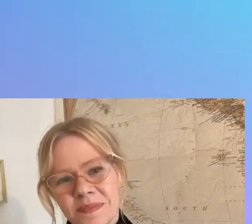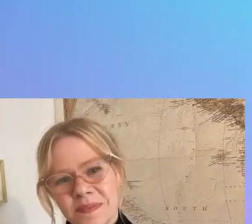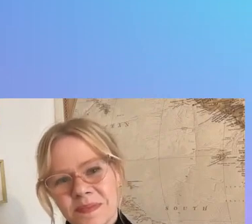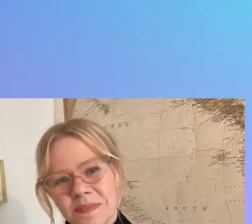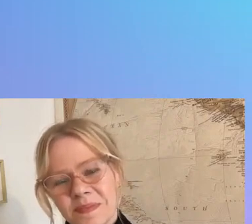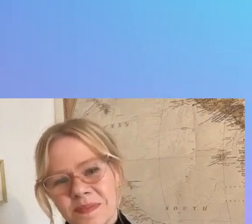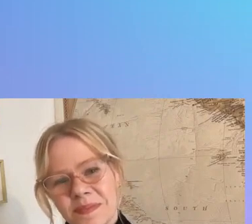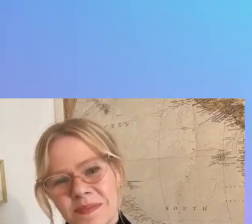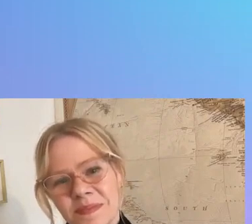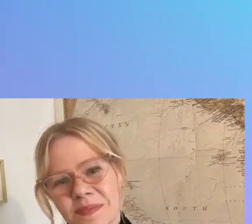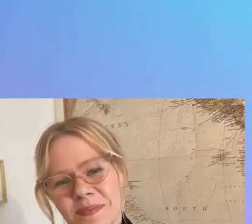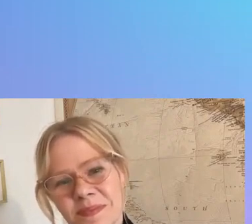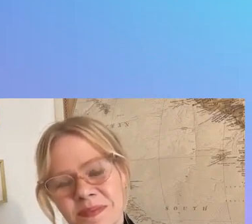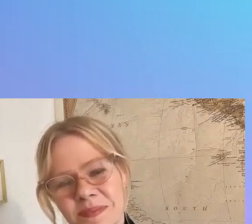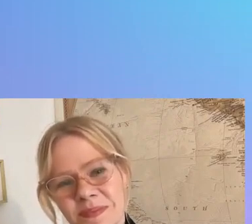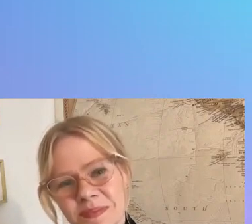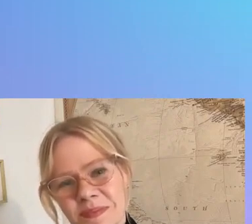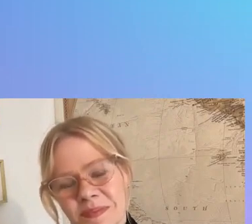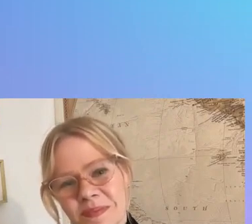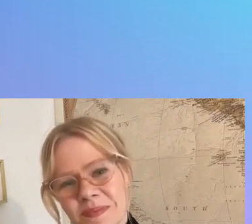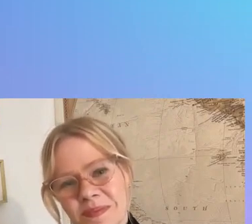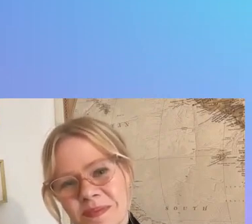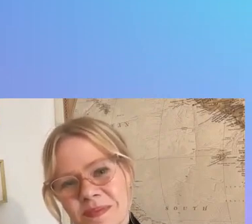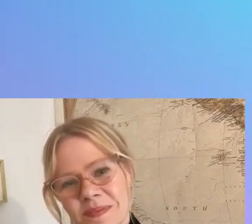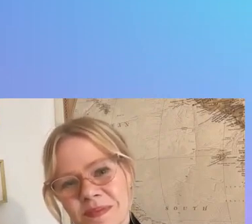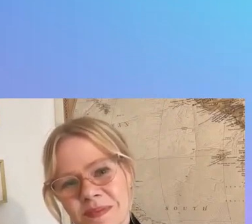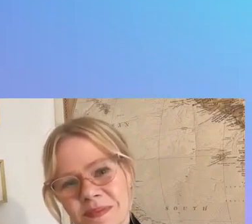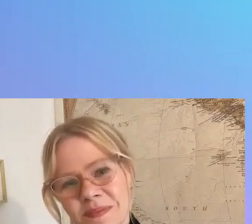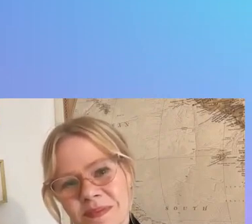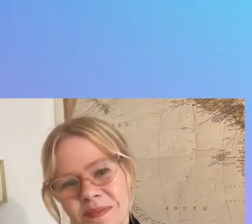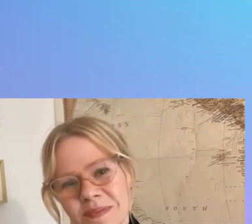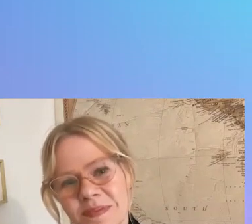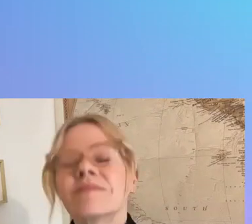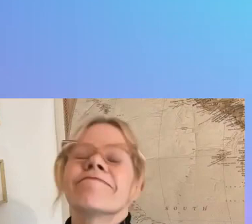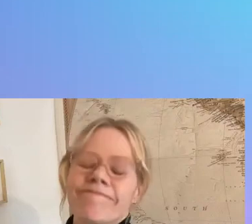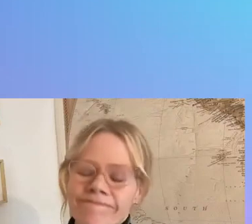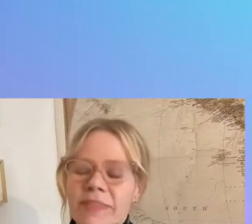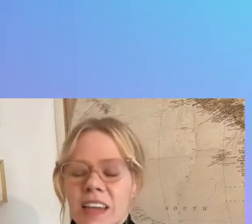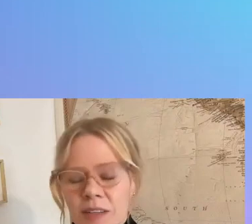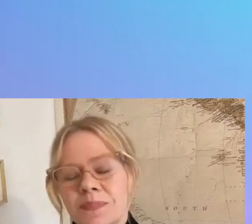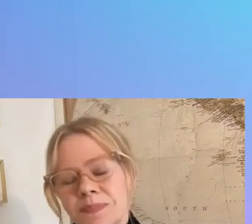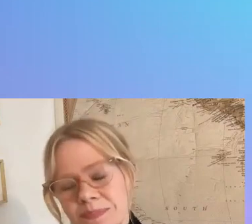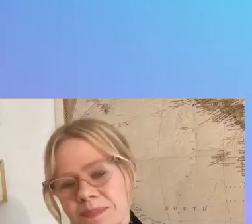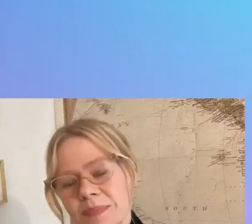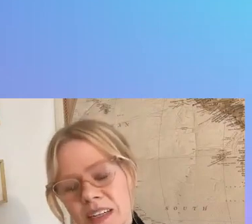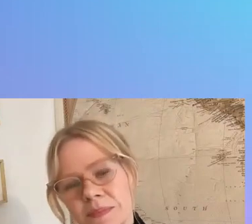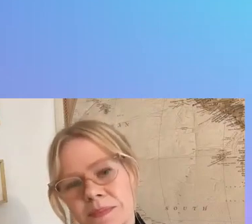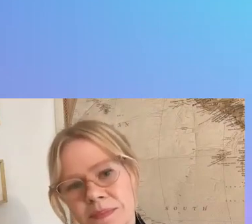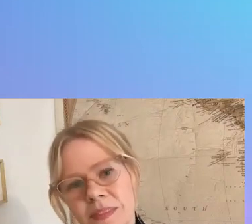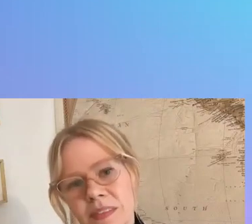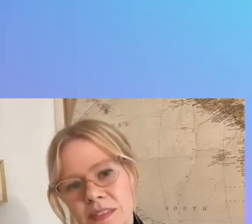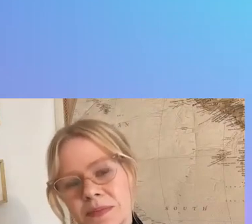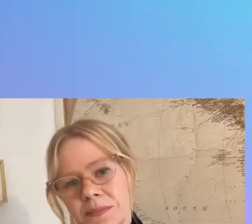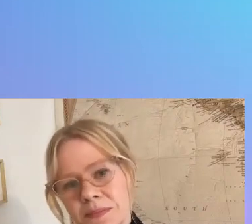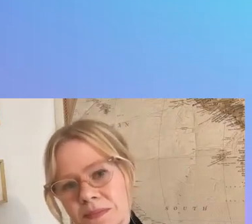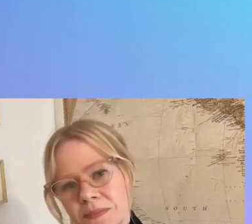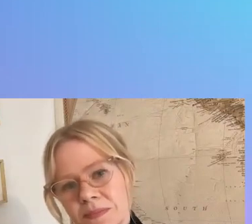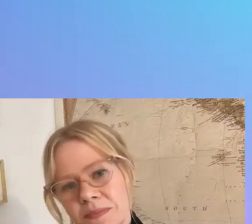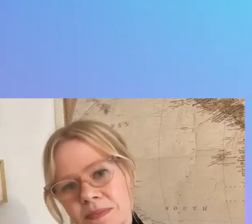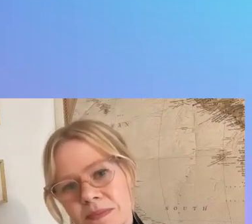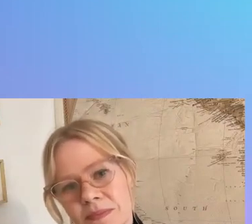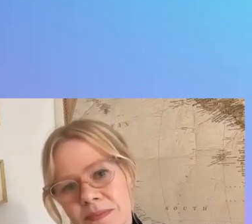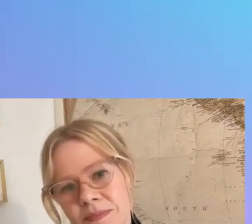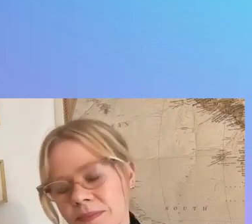the whole entire presentation, Lauren, was how iterative it is, right? In the fact that you don't aim